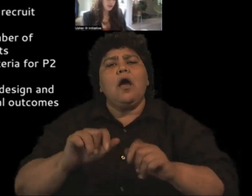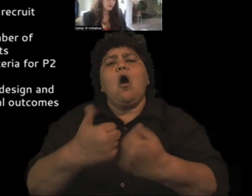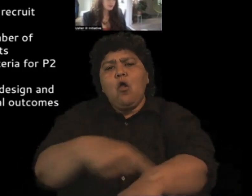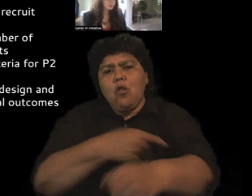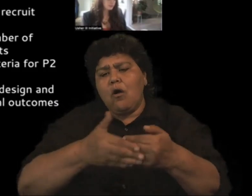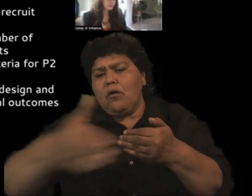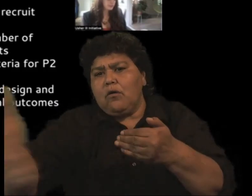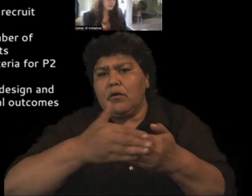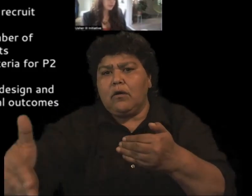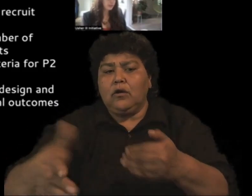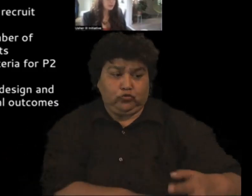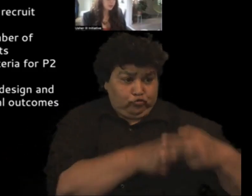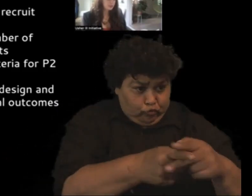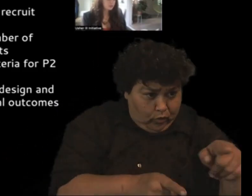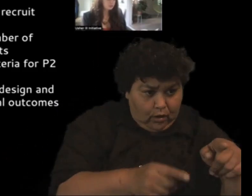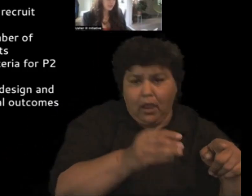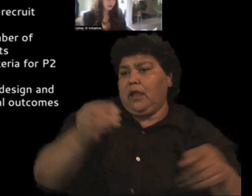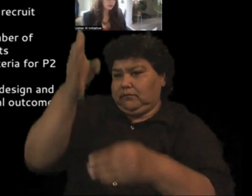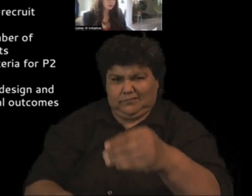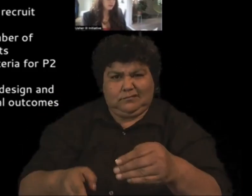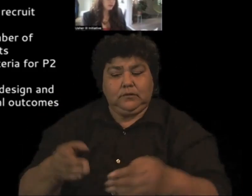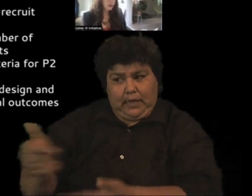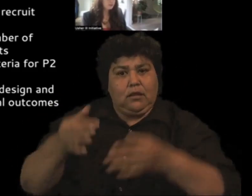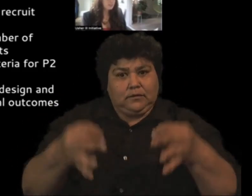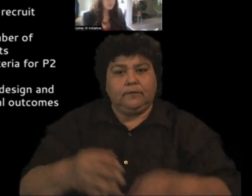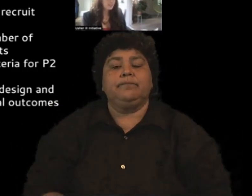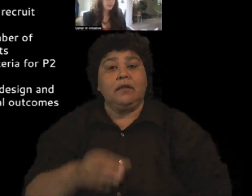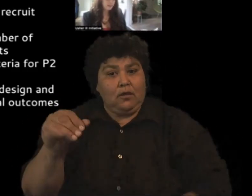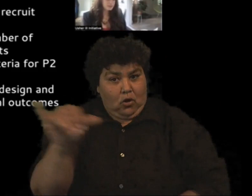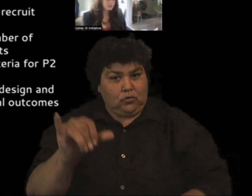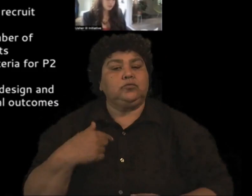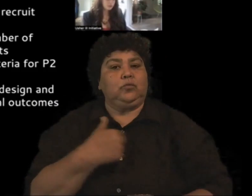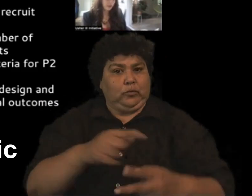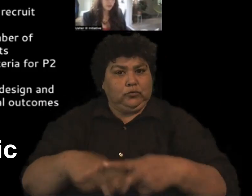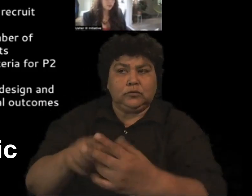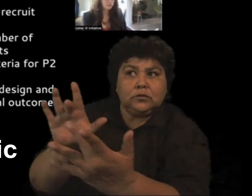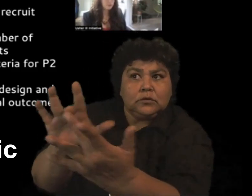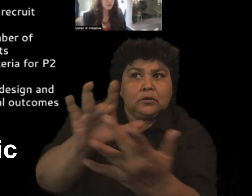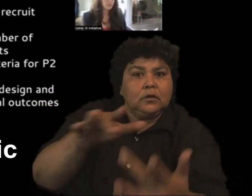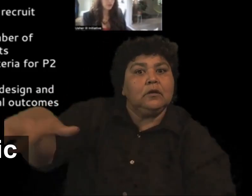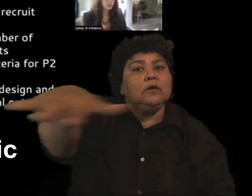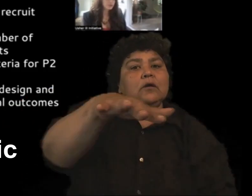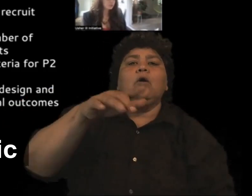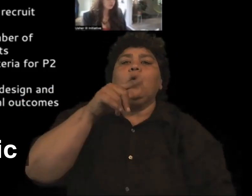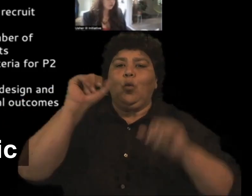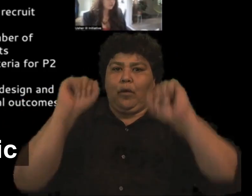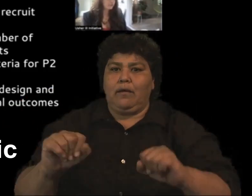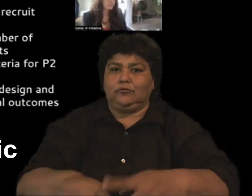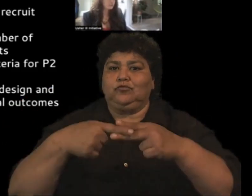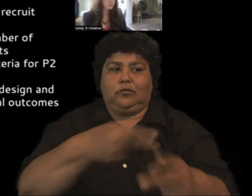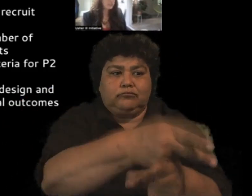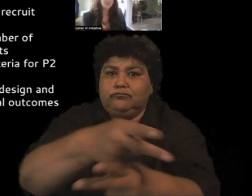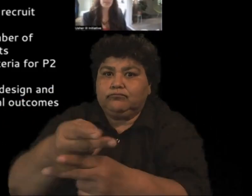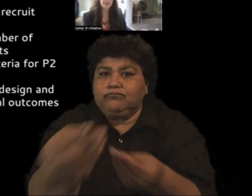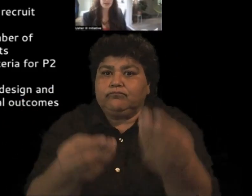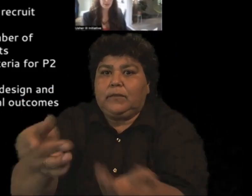providers experienced in managing Usher III care and received a $10,000 grant from the Dutch Usher Syndrome Foundation to